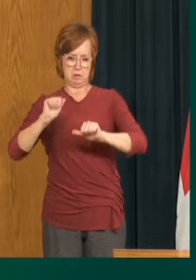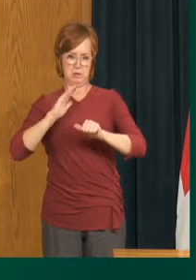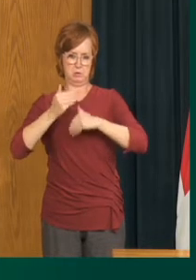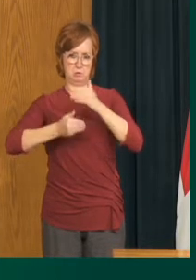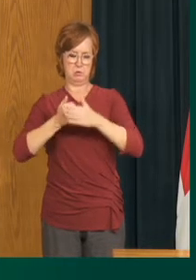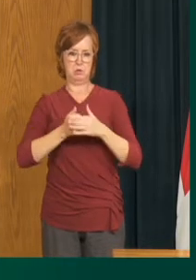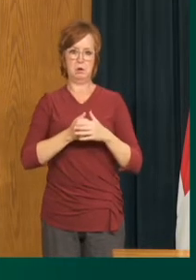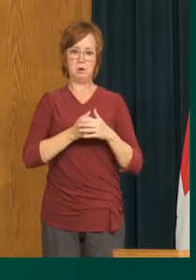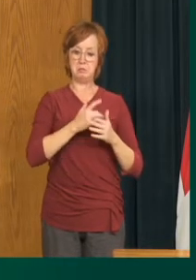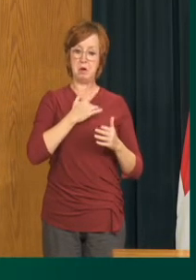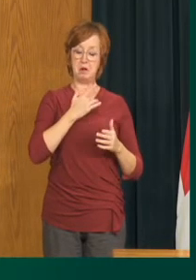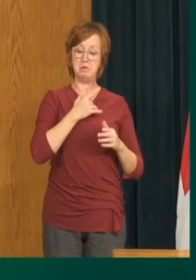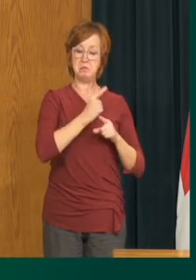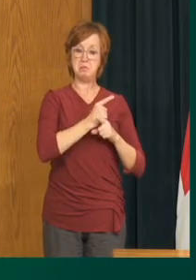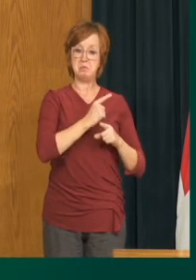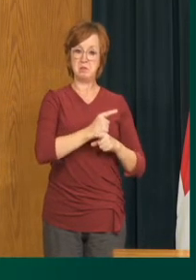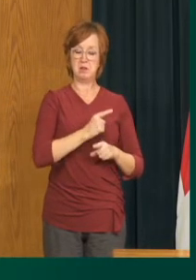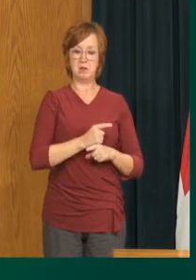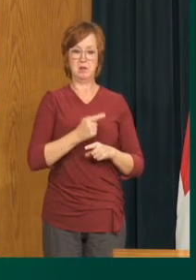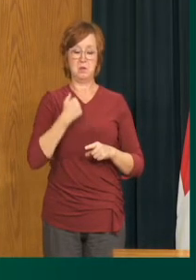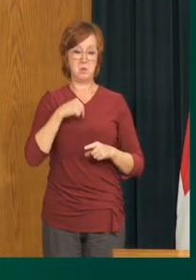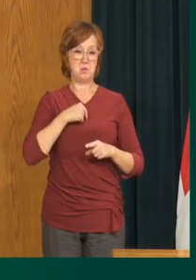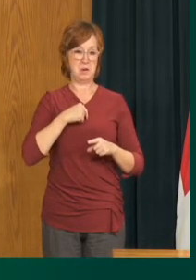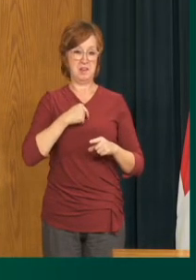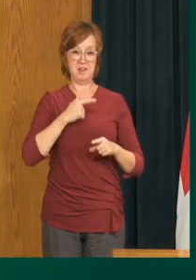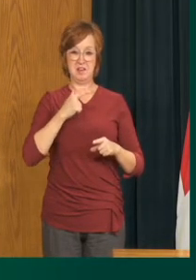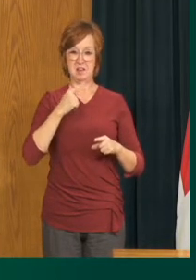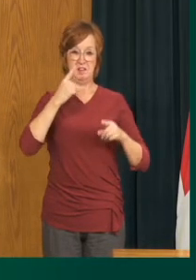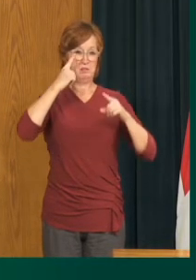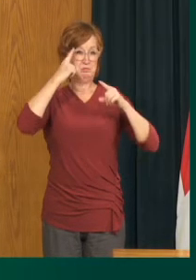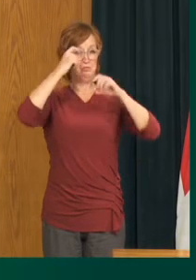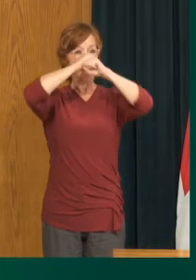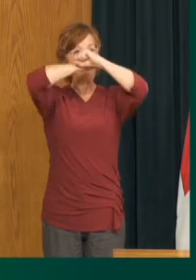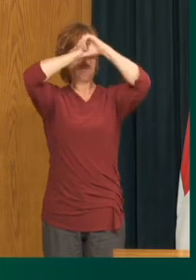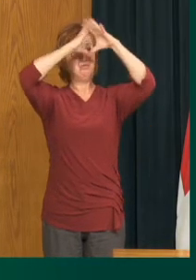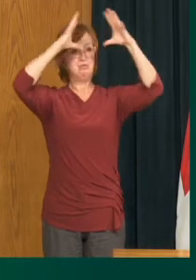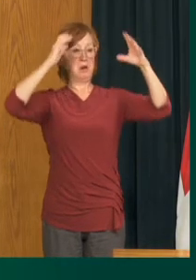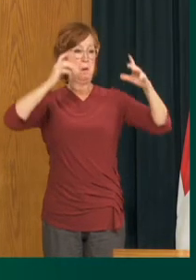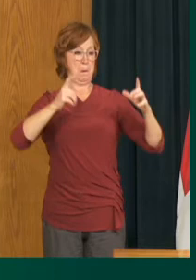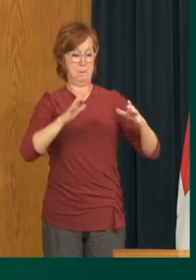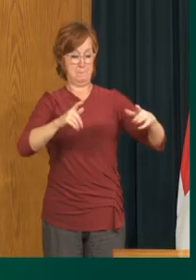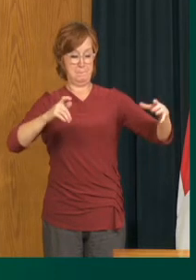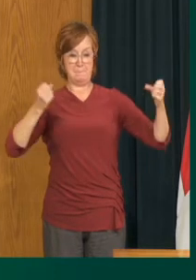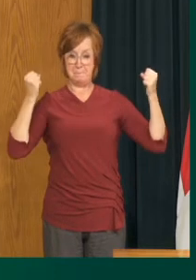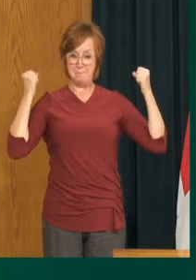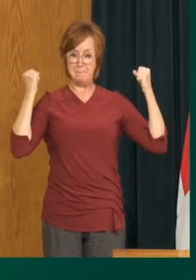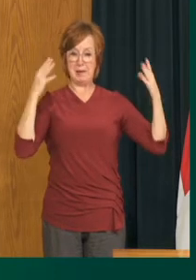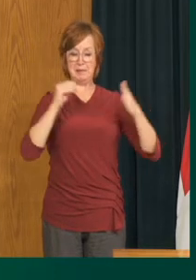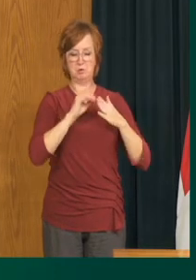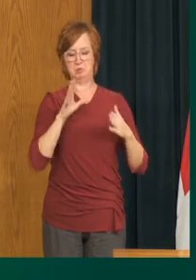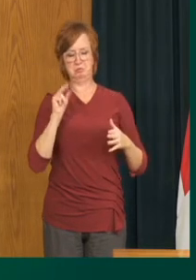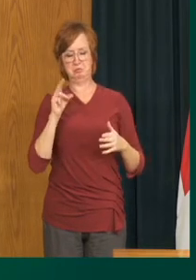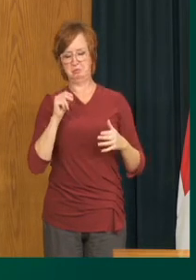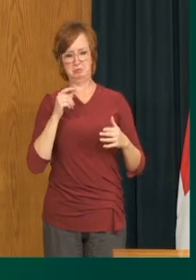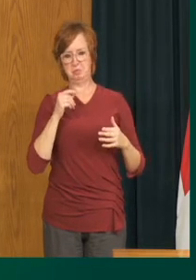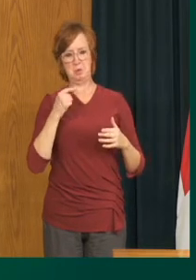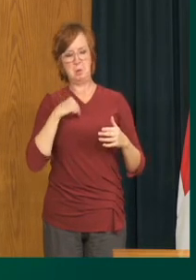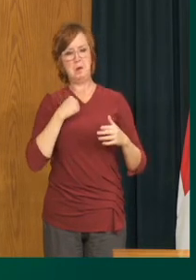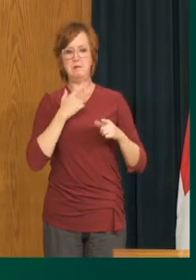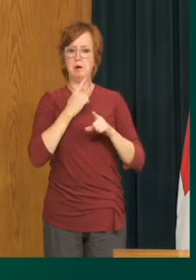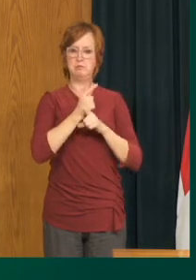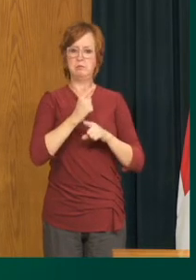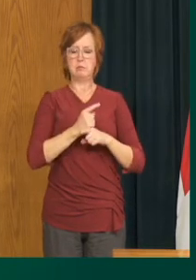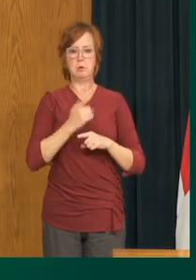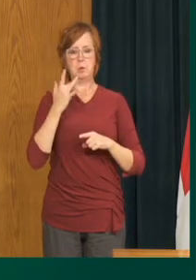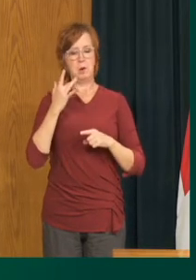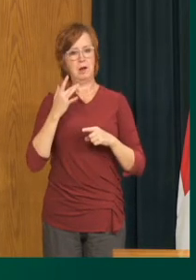sample of students. Certainly not, we didn't expect to get everybody, but it will give us some good work forward to figure out what were some of the challenges for families. They had a lot on their